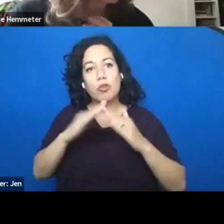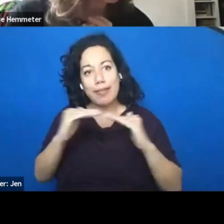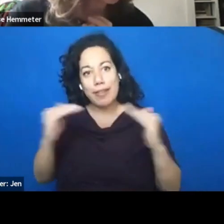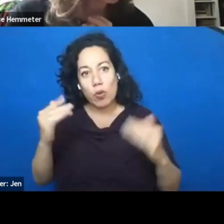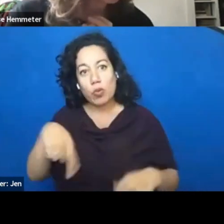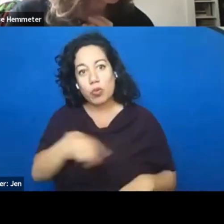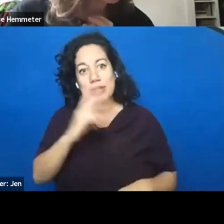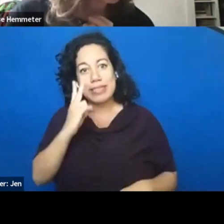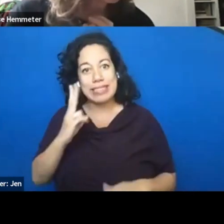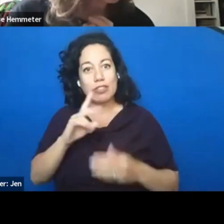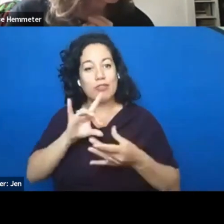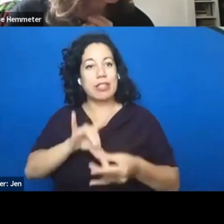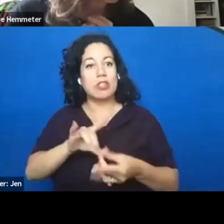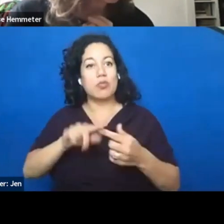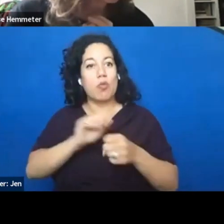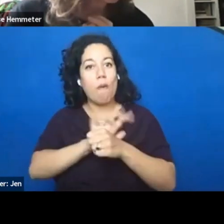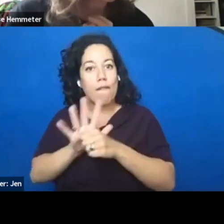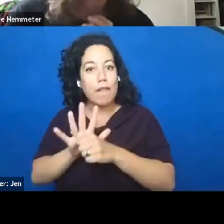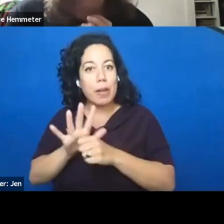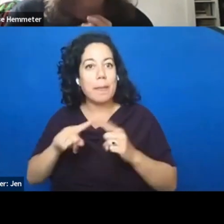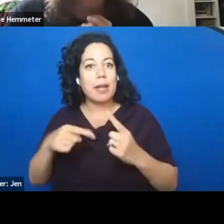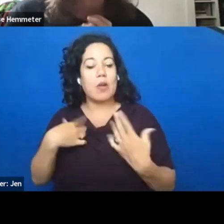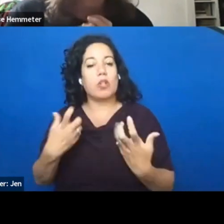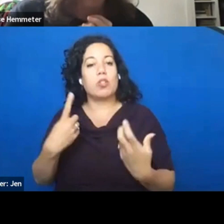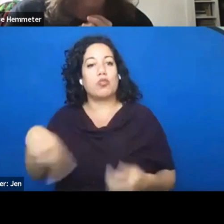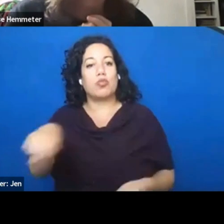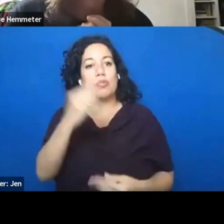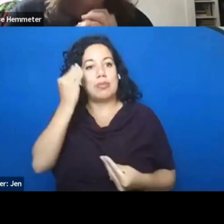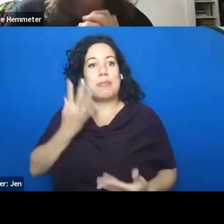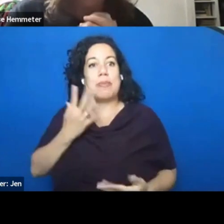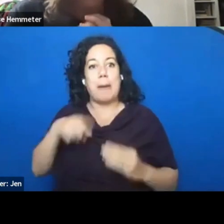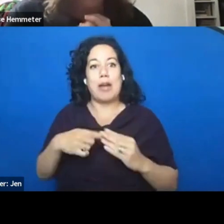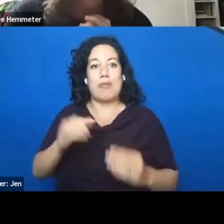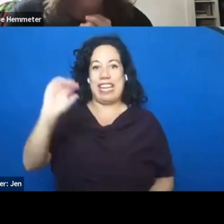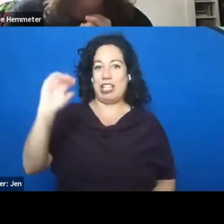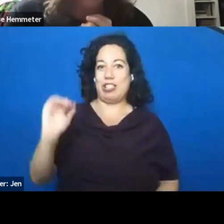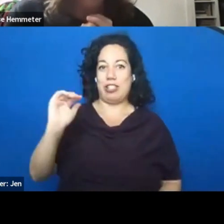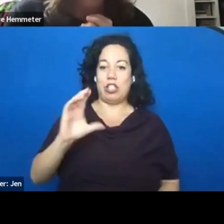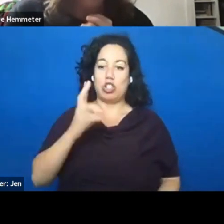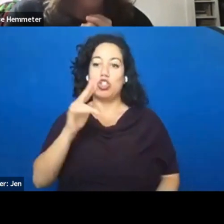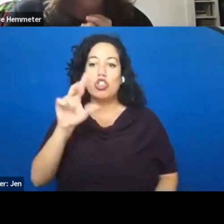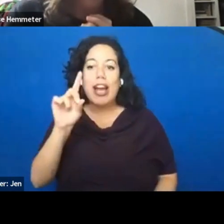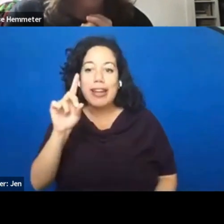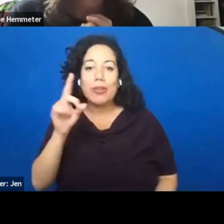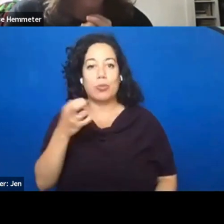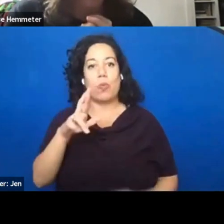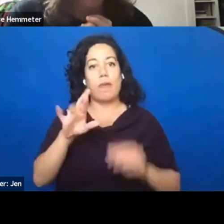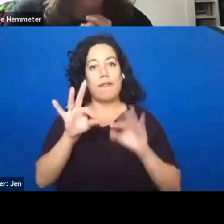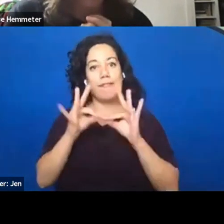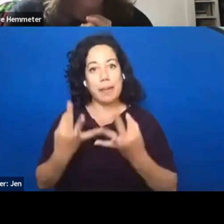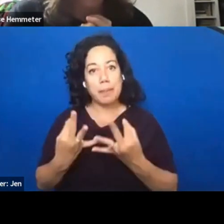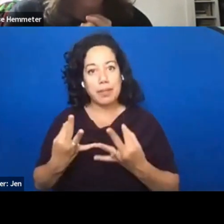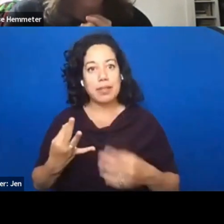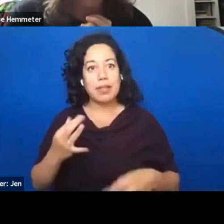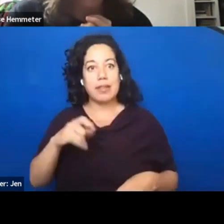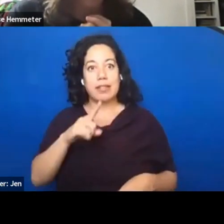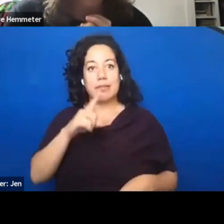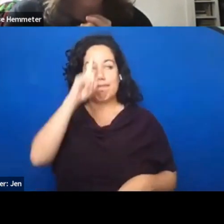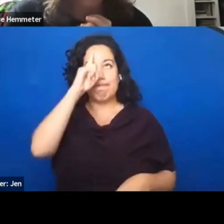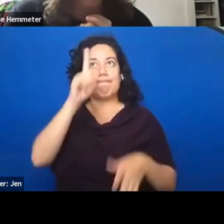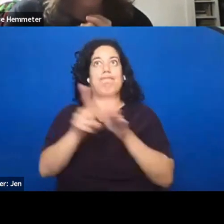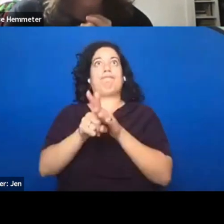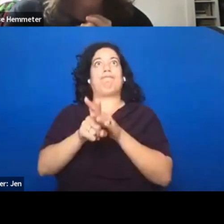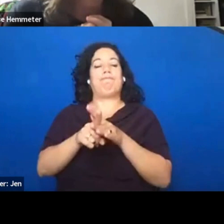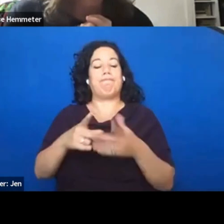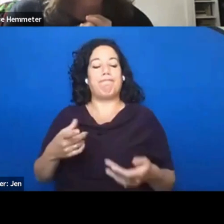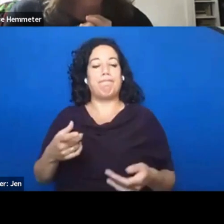with COVID. I want you to tell me about a child or a family that stands out in your head